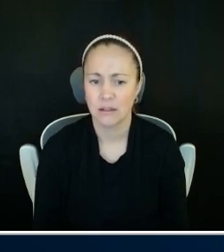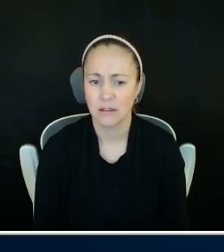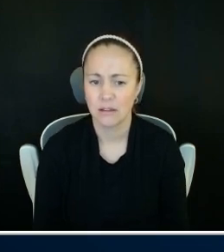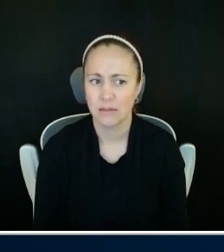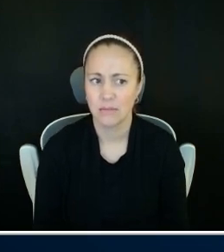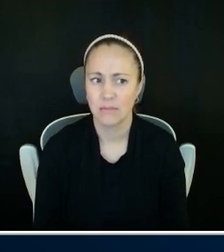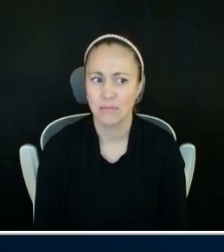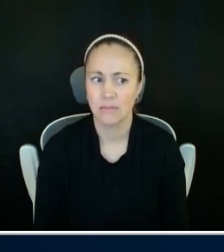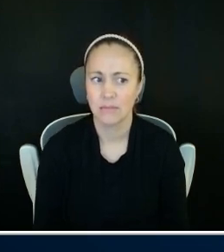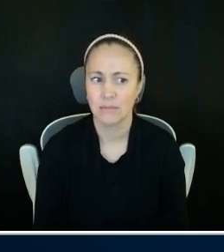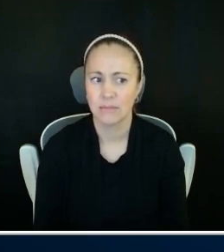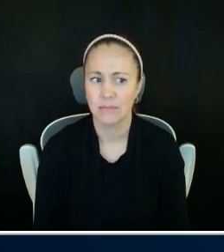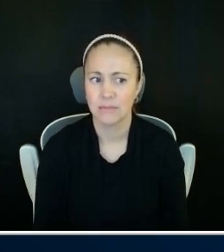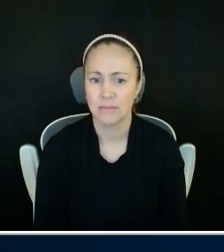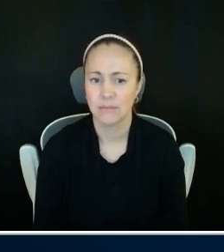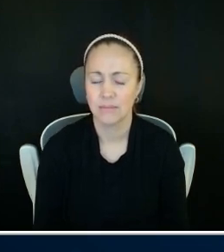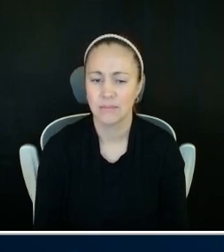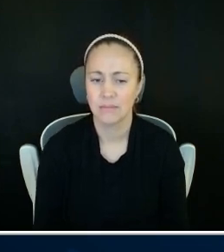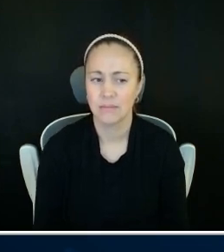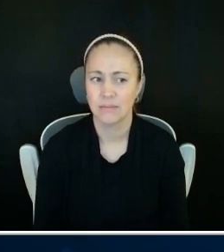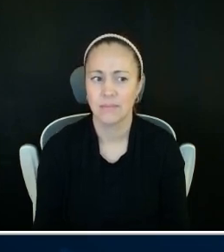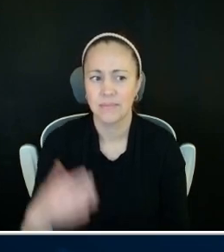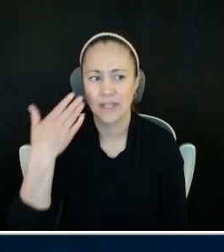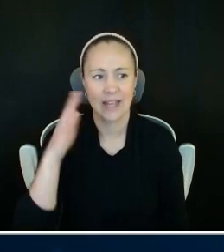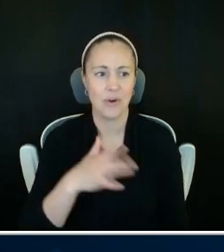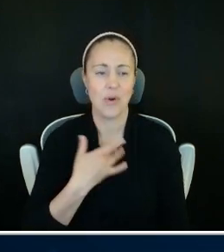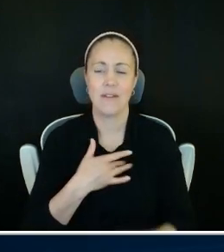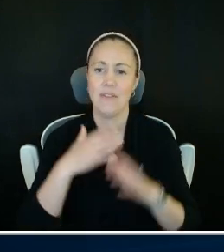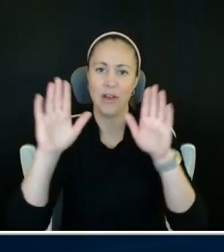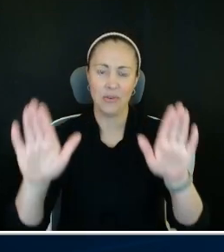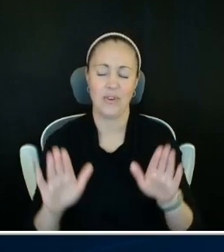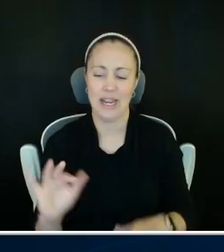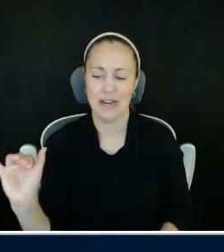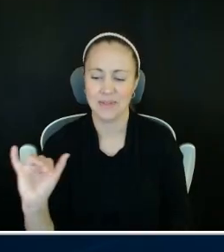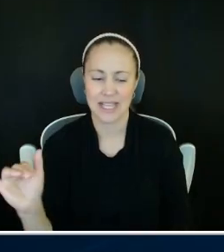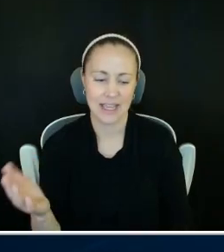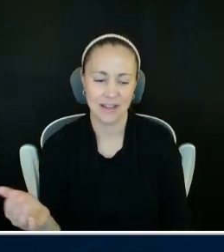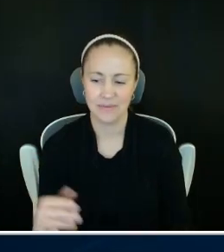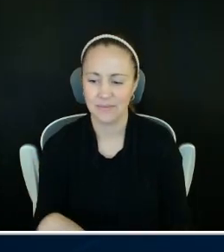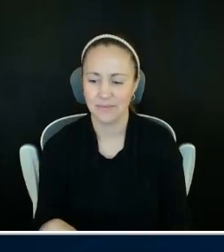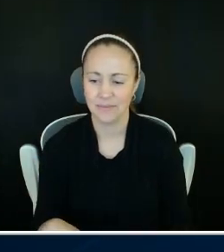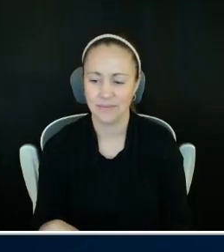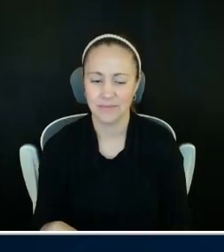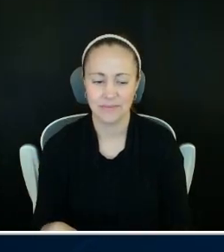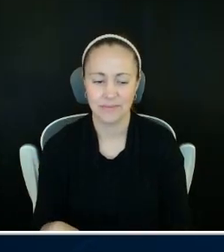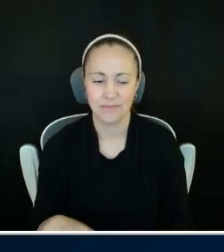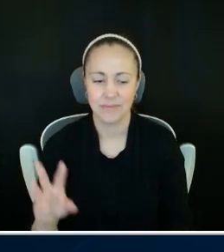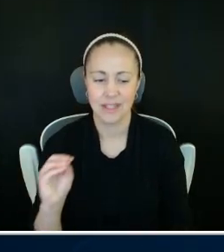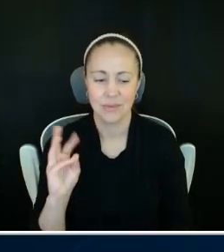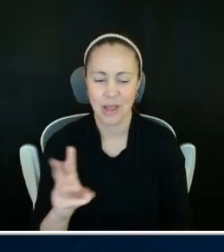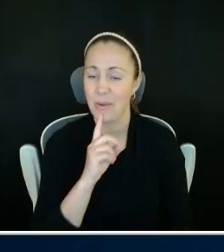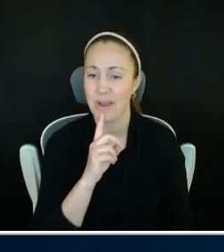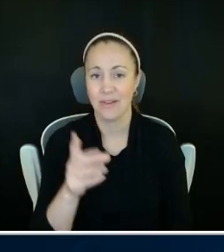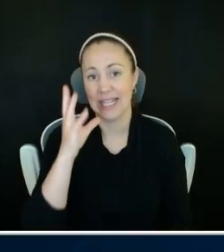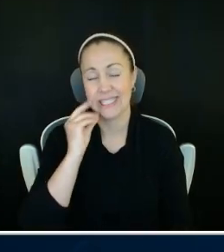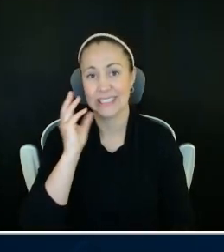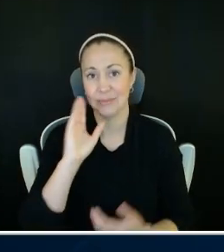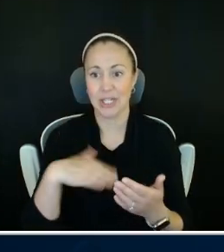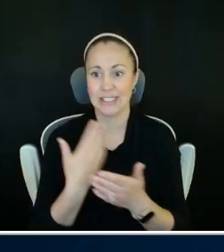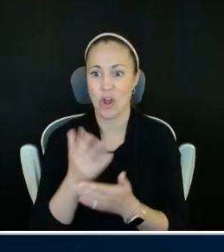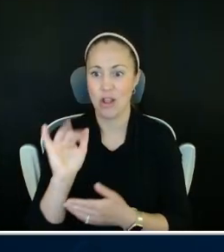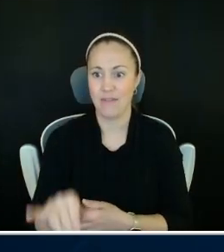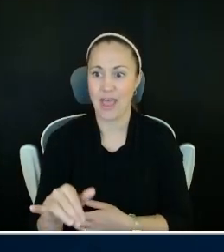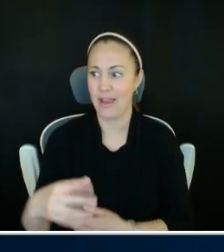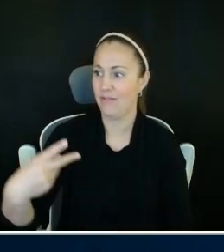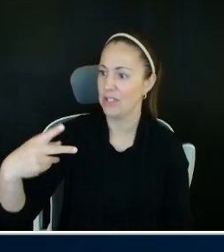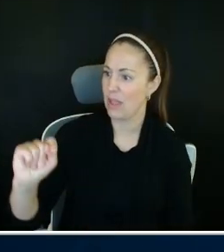I don't know. It felt great. Like I was like, wow, I really went through all that physical therapy and now I get to